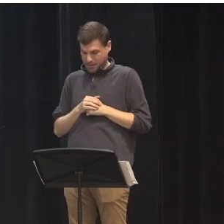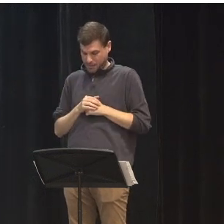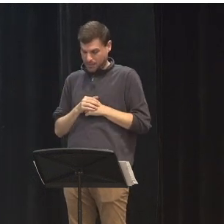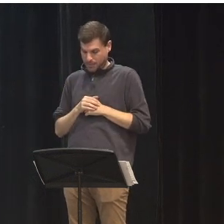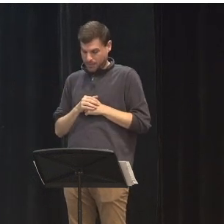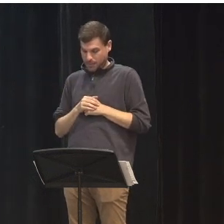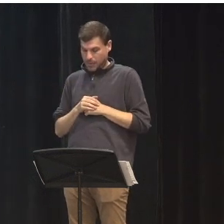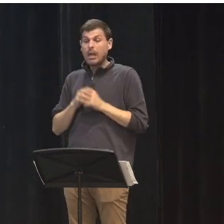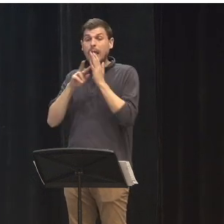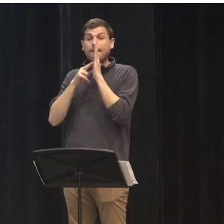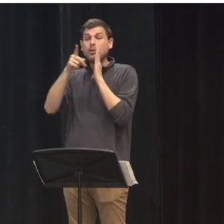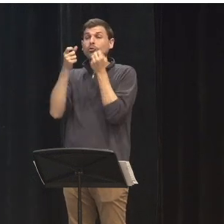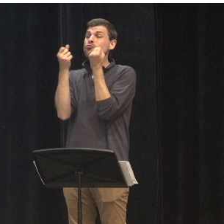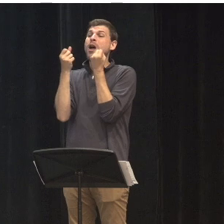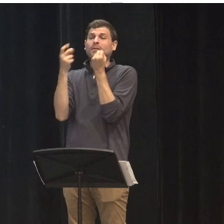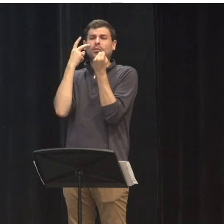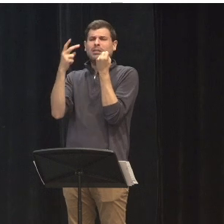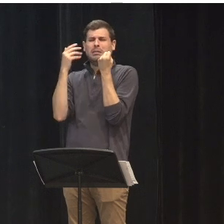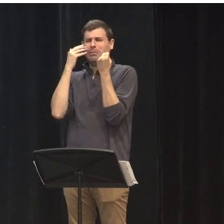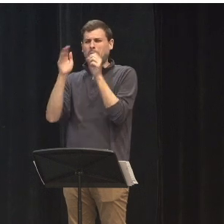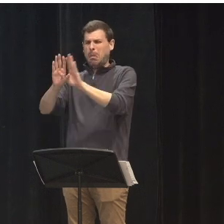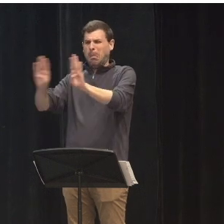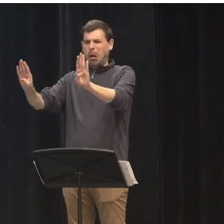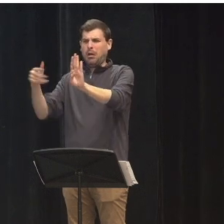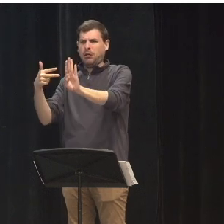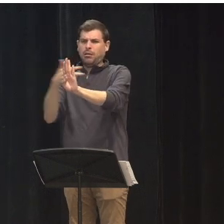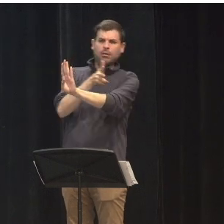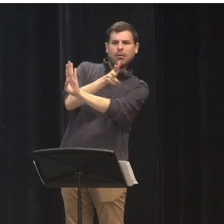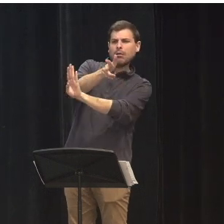which is the barricades that you see in the street that reduce either